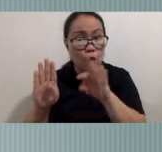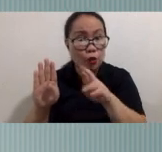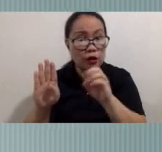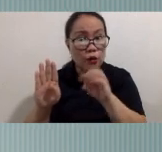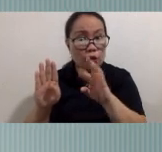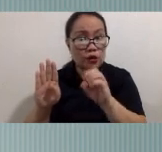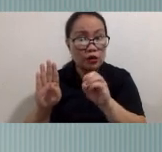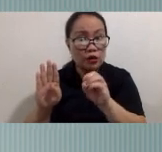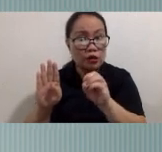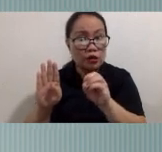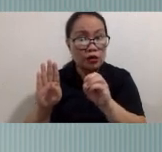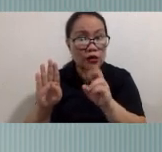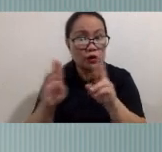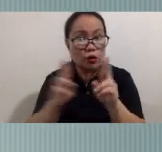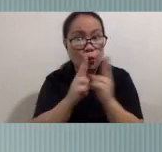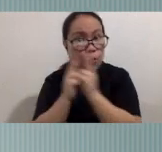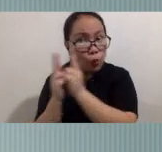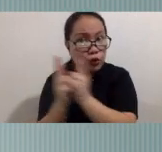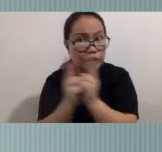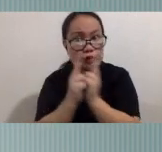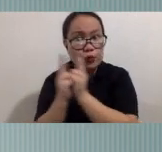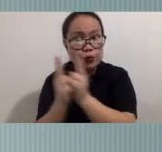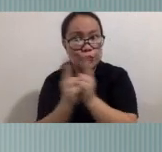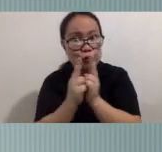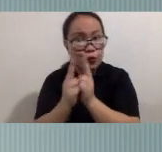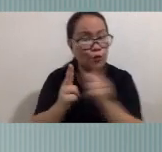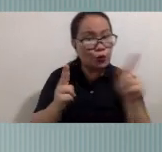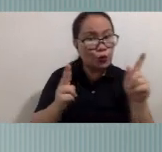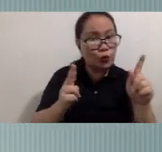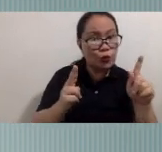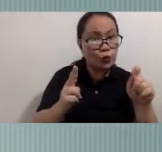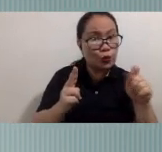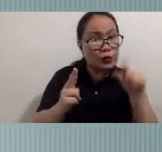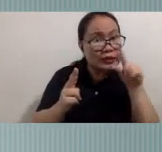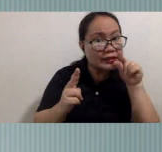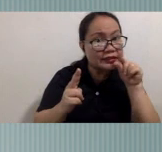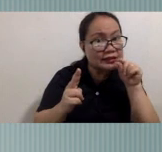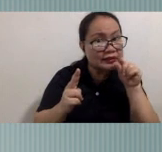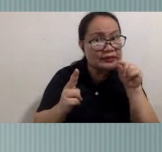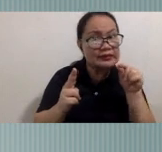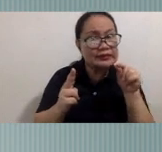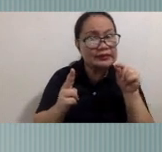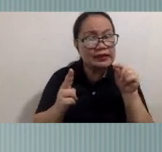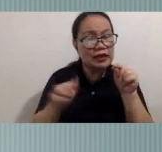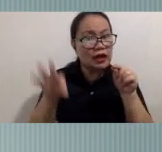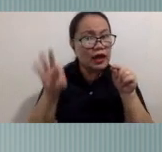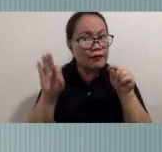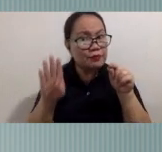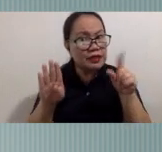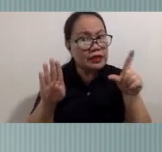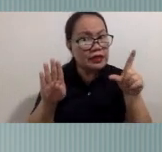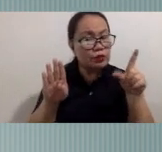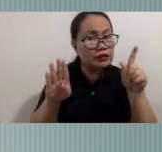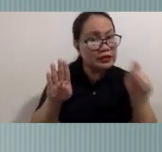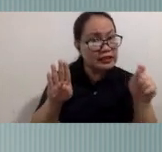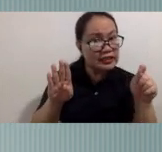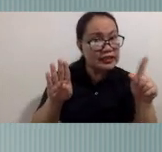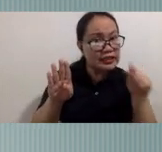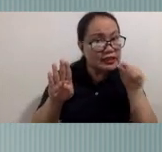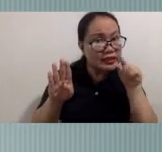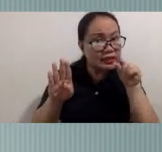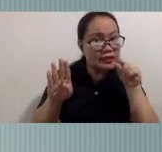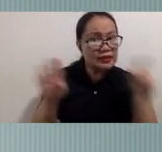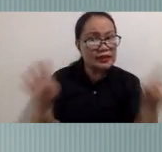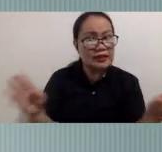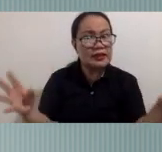So, we have the word or. So, nasa pagsasamahin natin lahat ng elements, or we